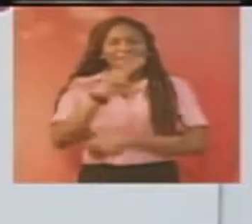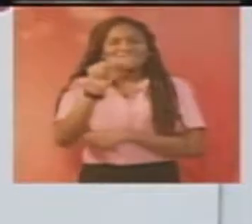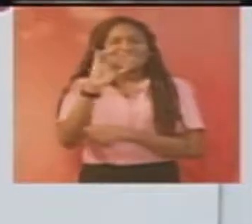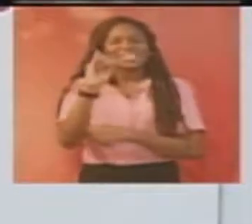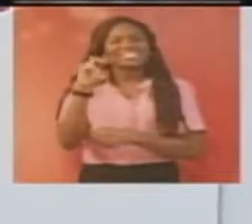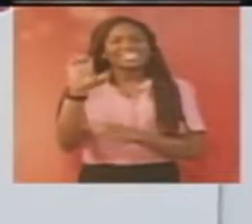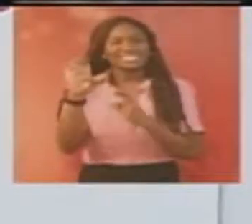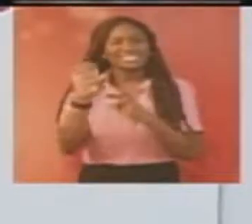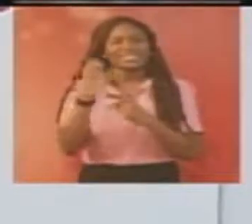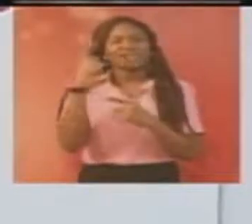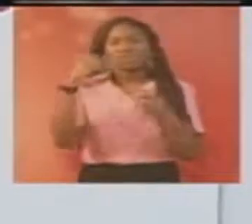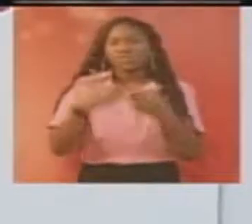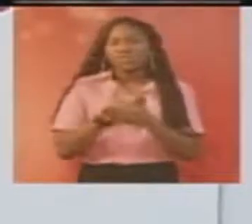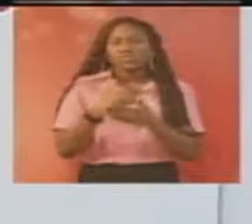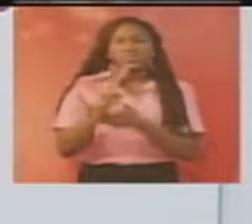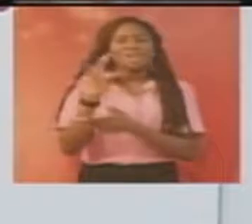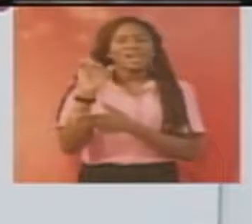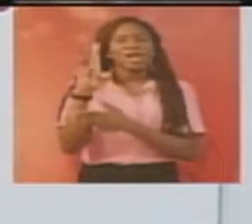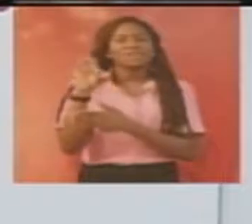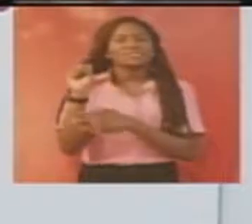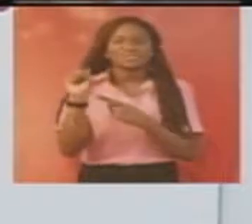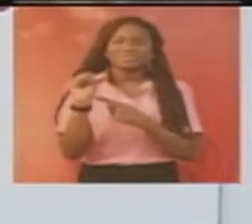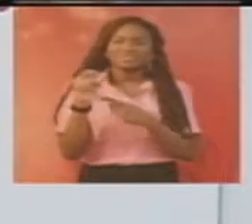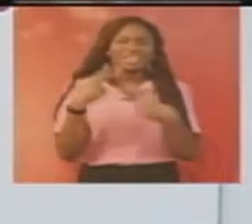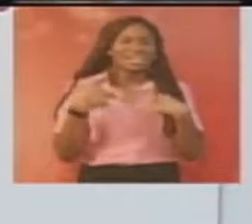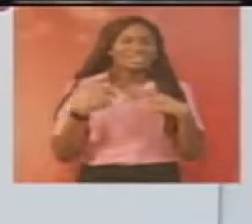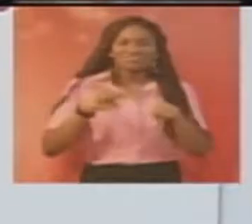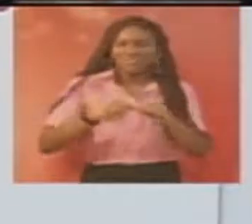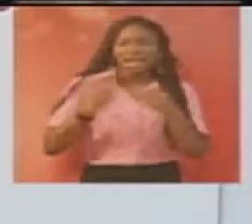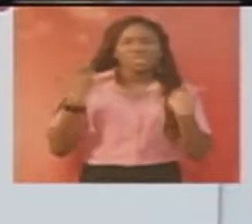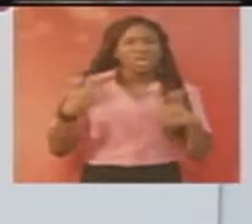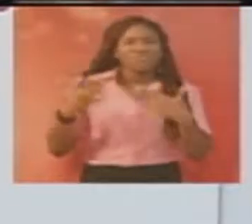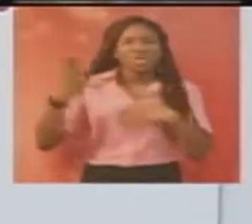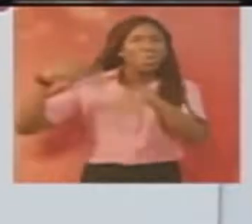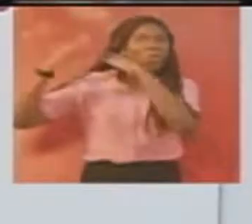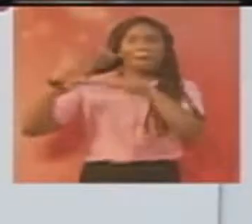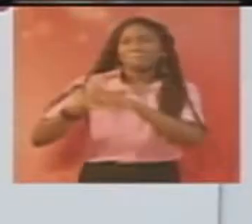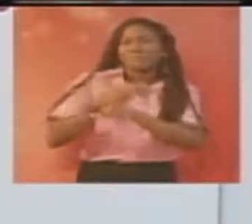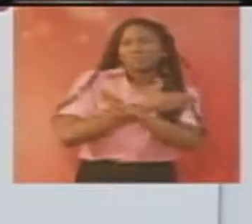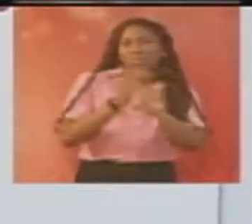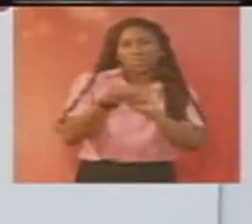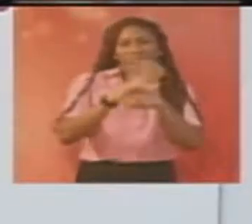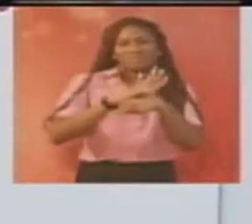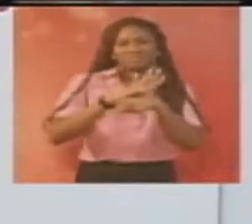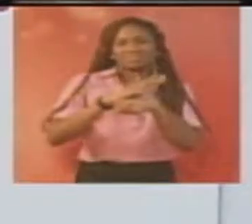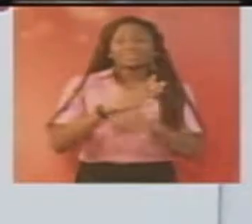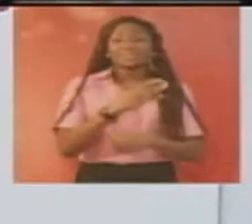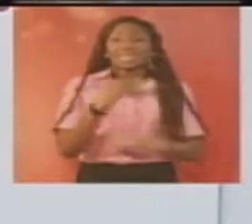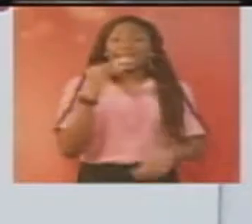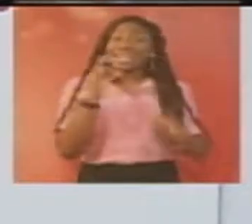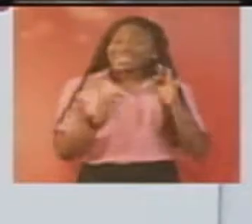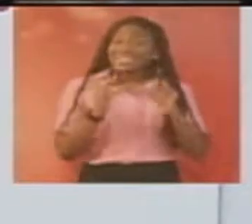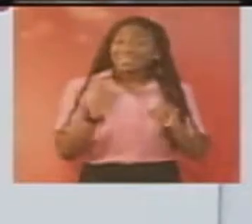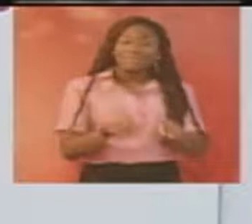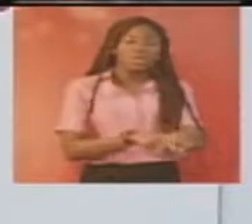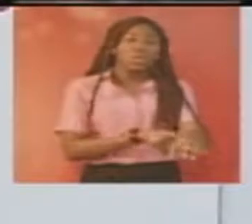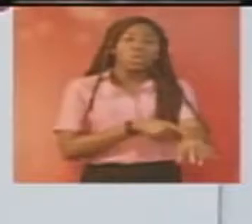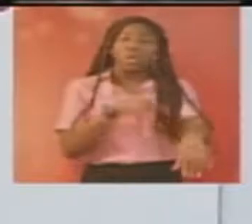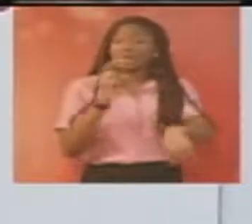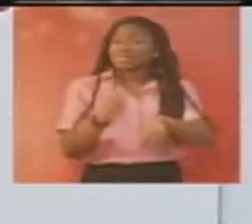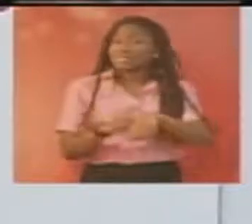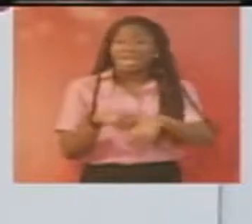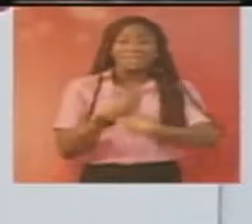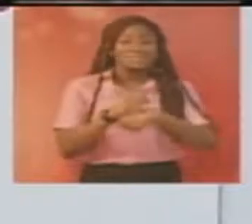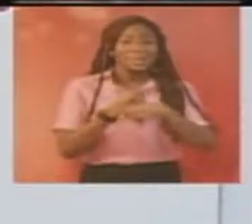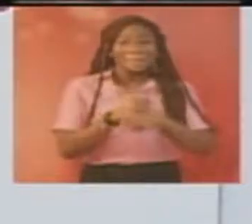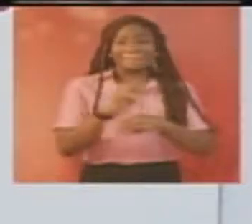So that was in place. So we had a head start. Secondly, even when it takes a very long time to make a vaccine, 10